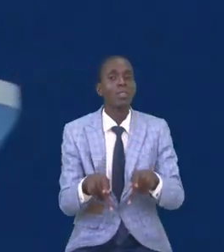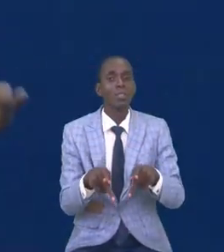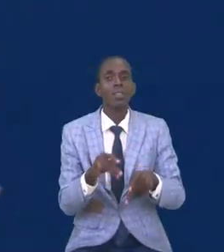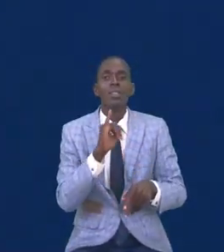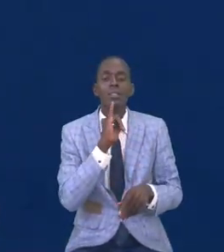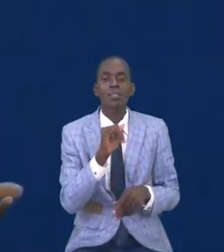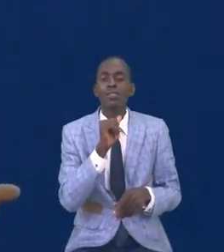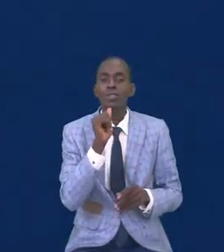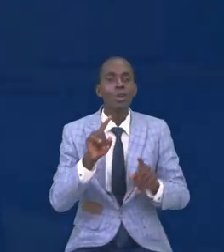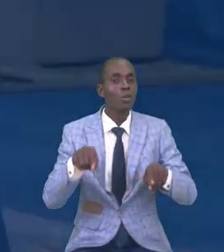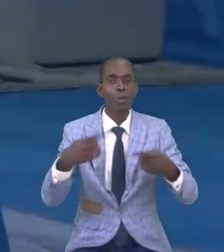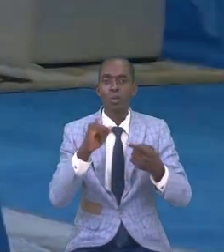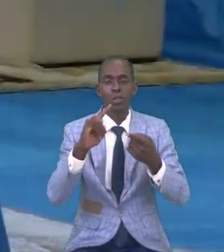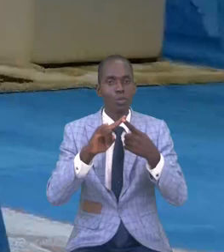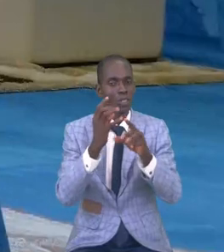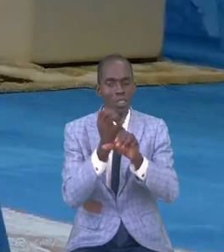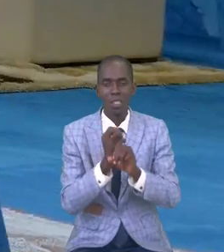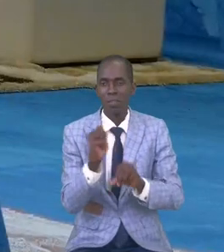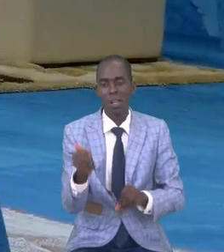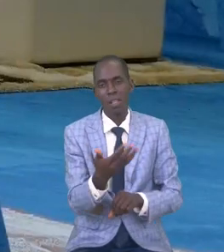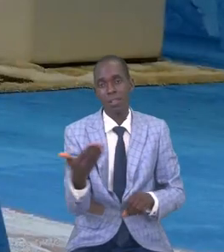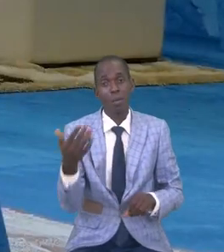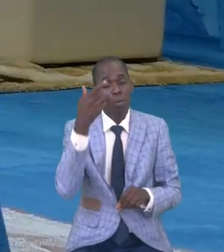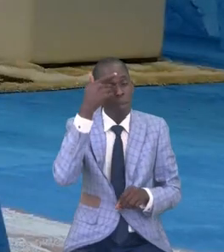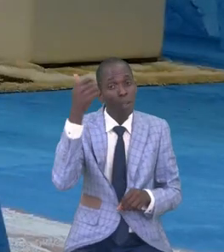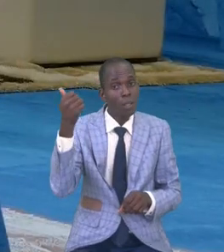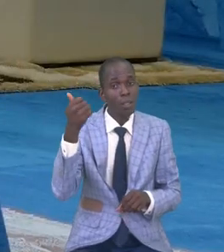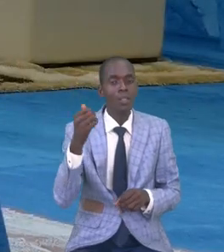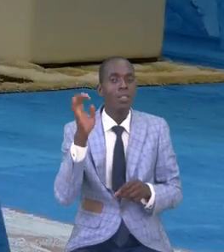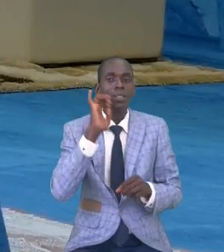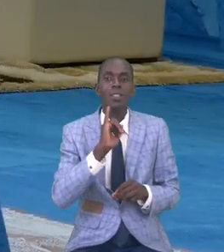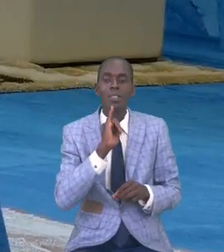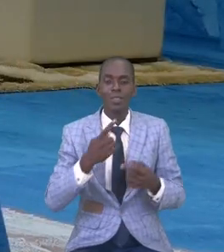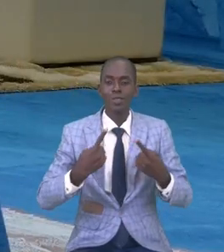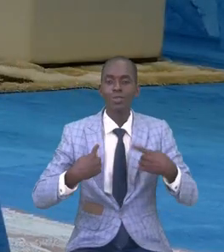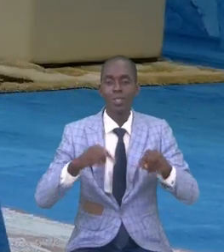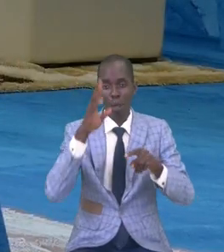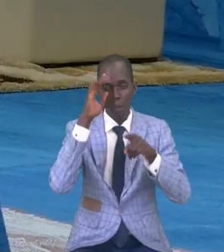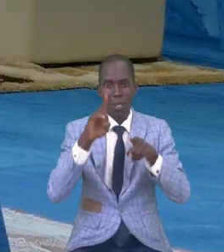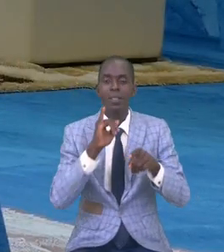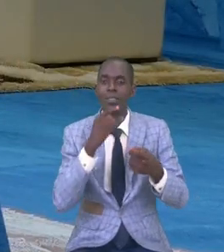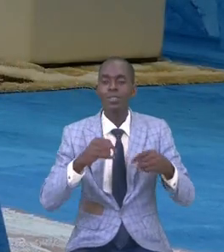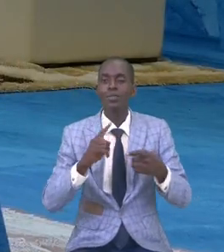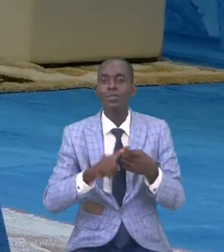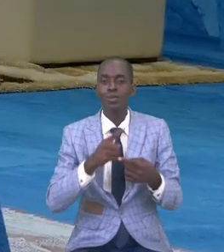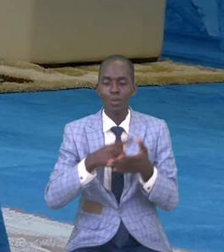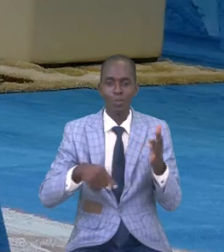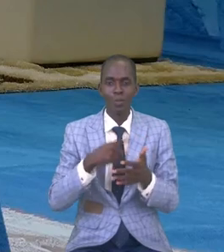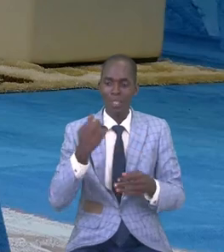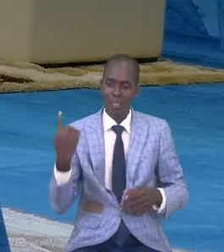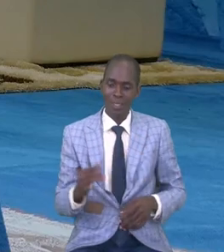to receive anything, because he's trying to correct the eternal.